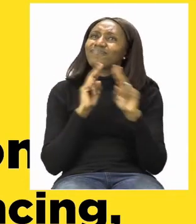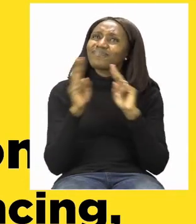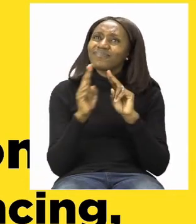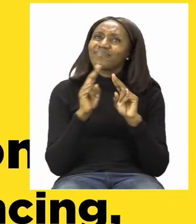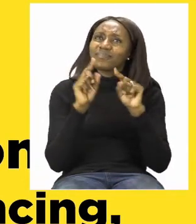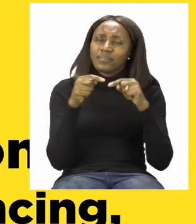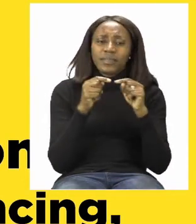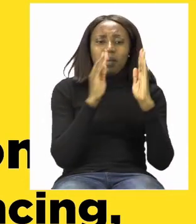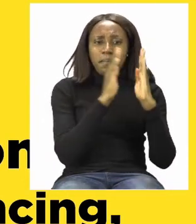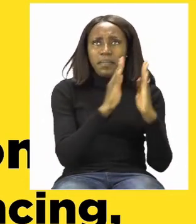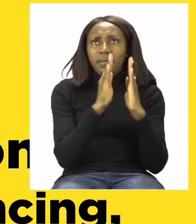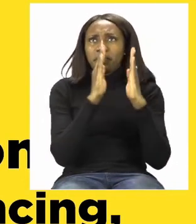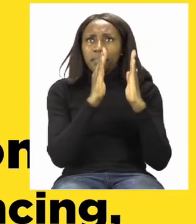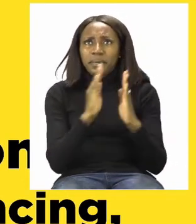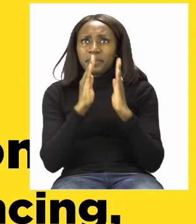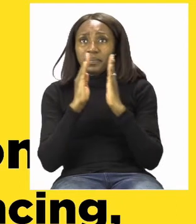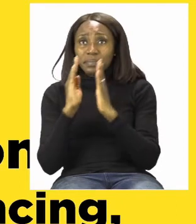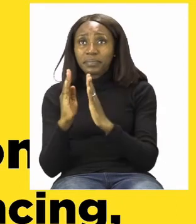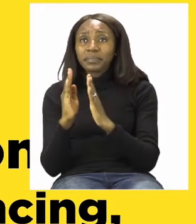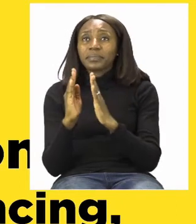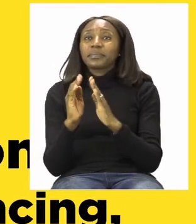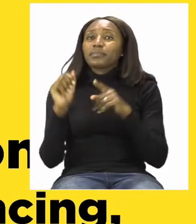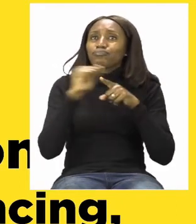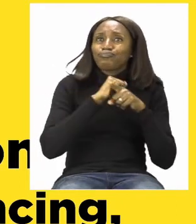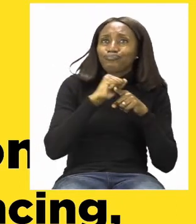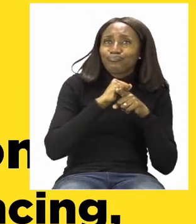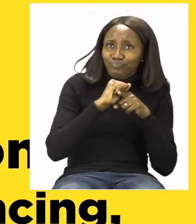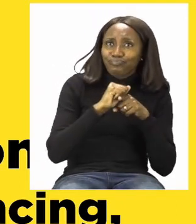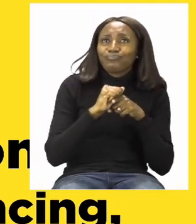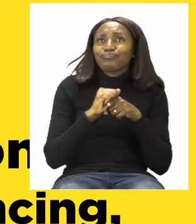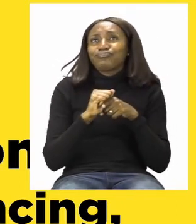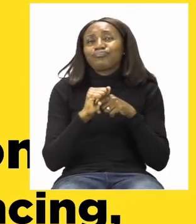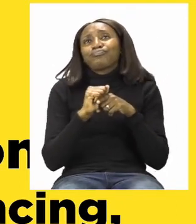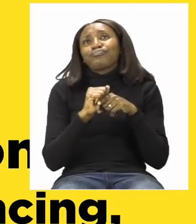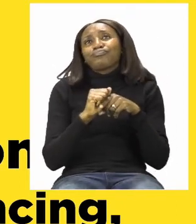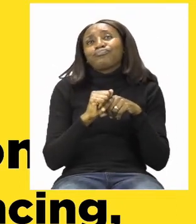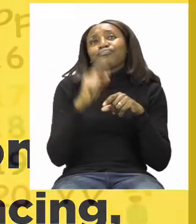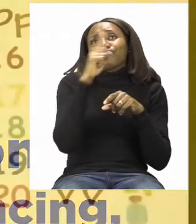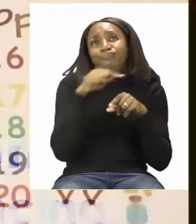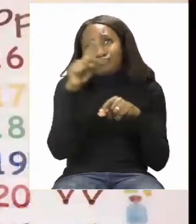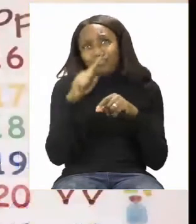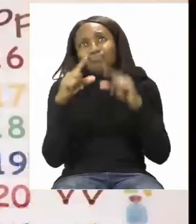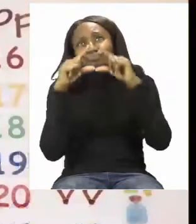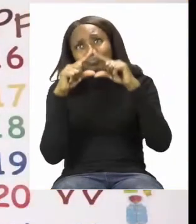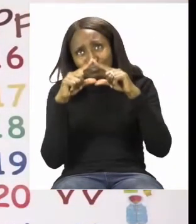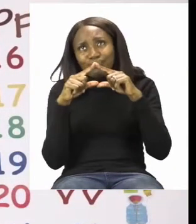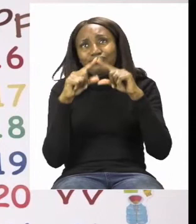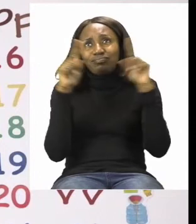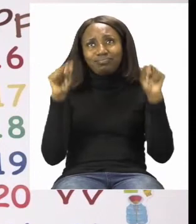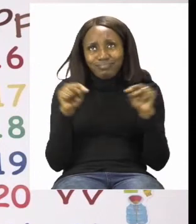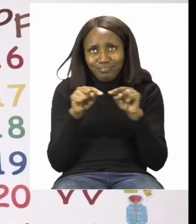will be doing sequencing, tracing, and shapes.